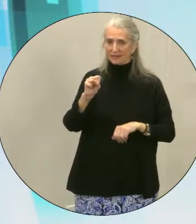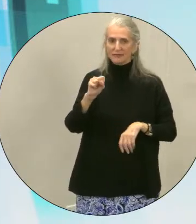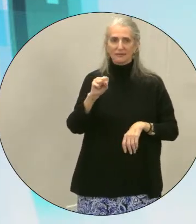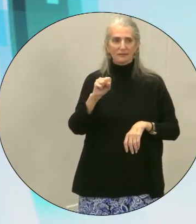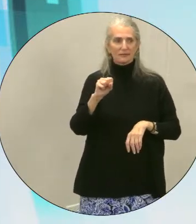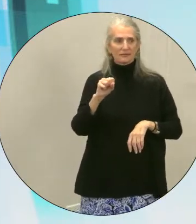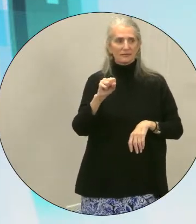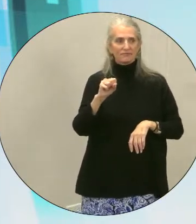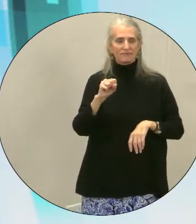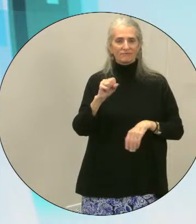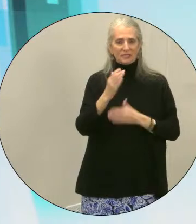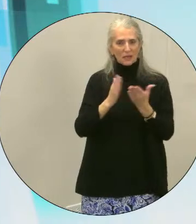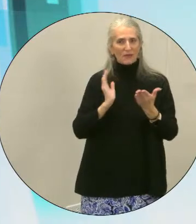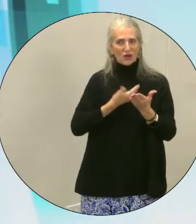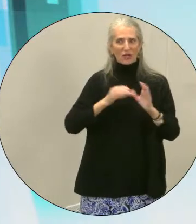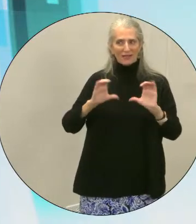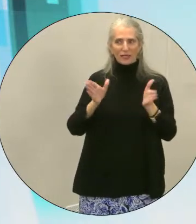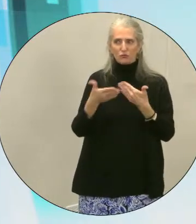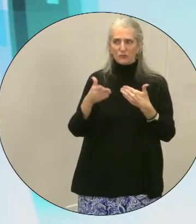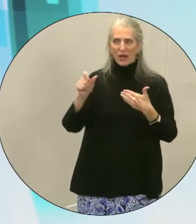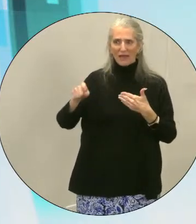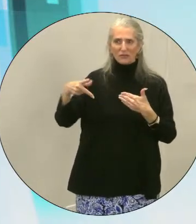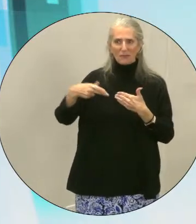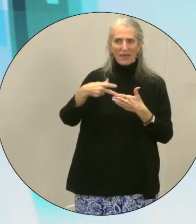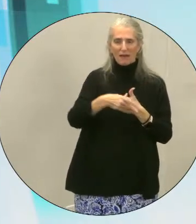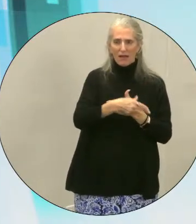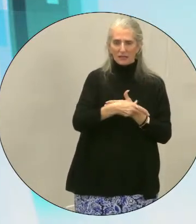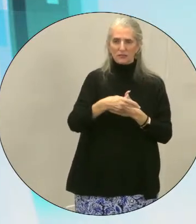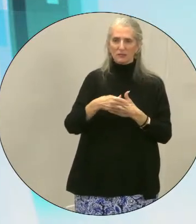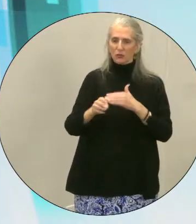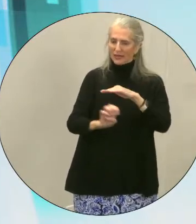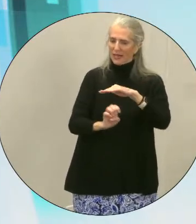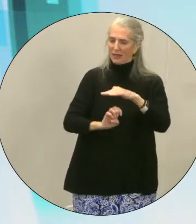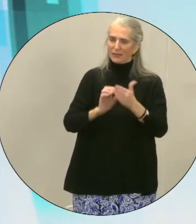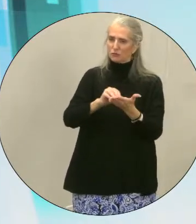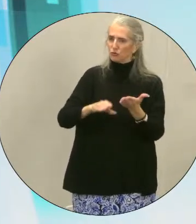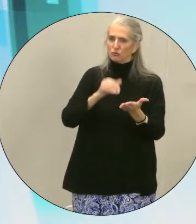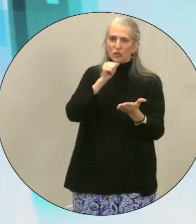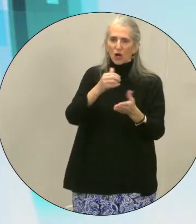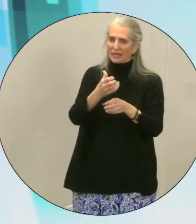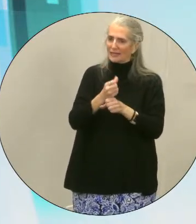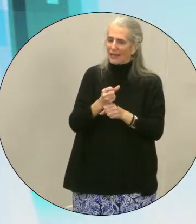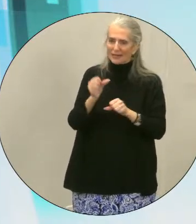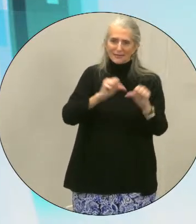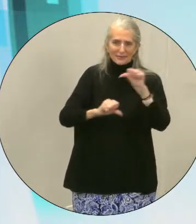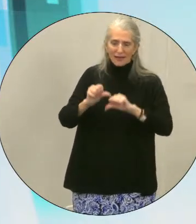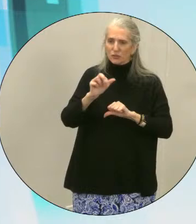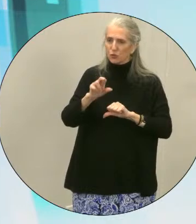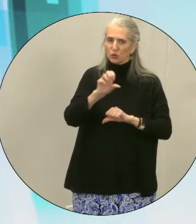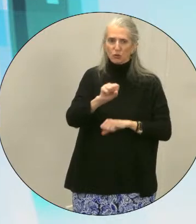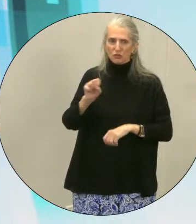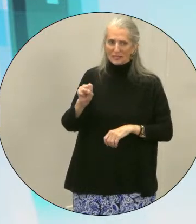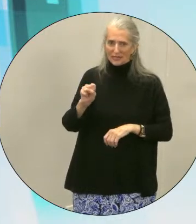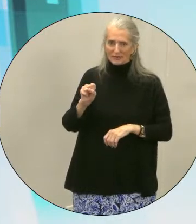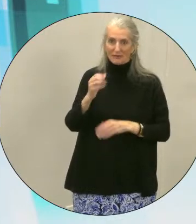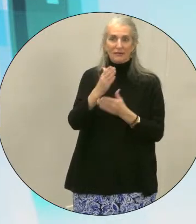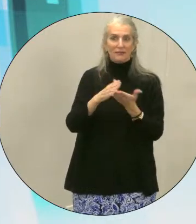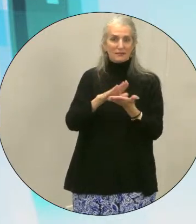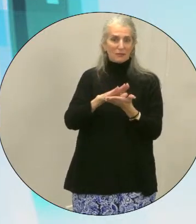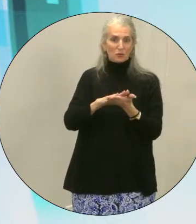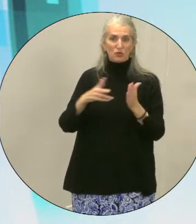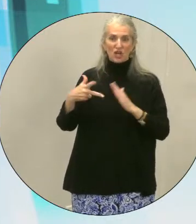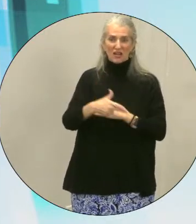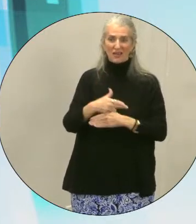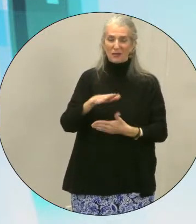Some of our classrooms are having to make cuts where these elementary kids are no longer getting science and social studies. Some schools are cutting